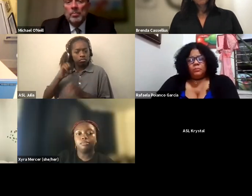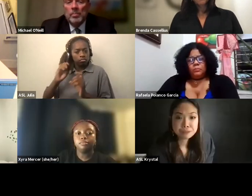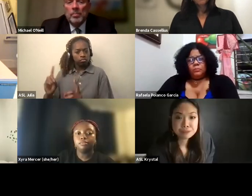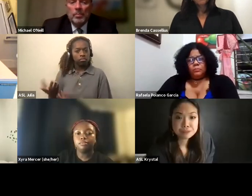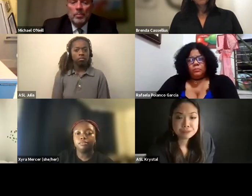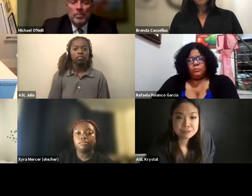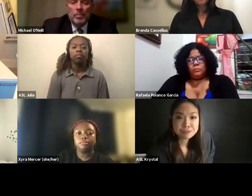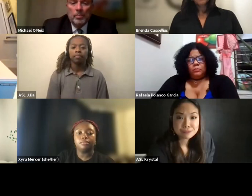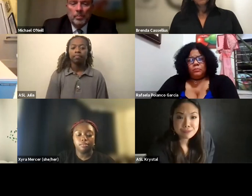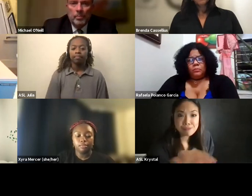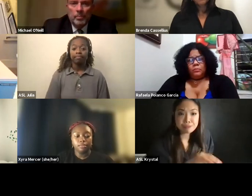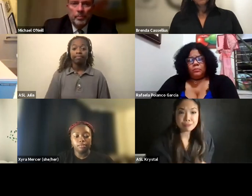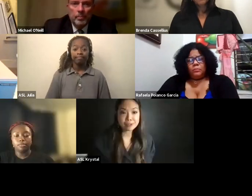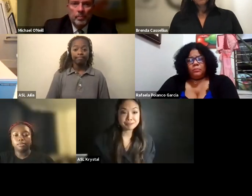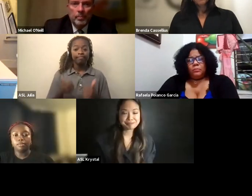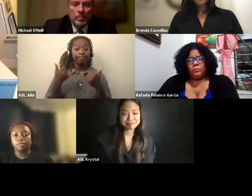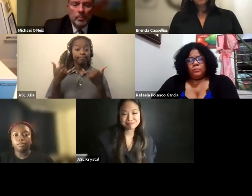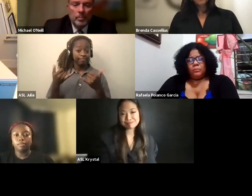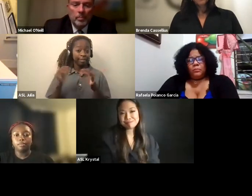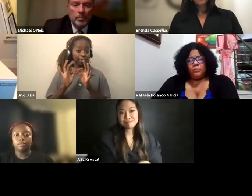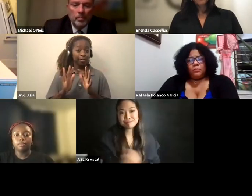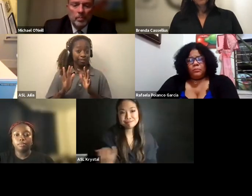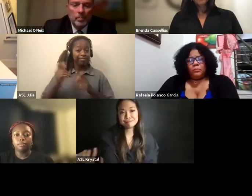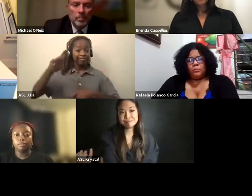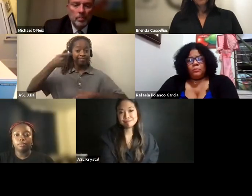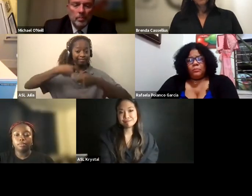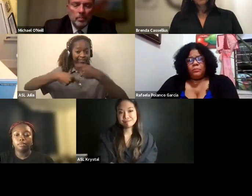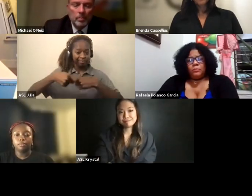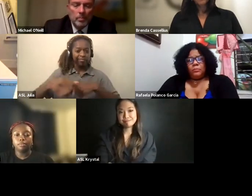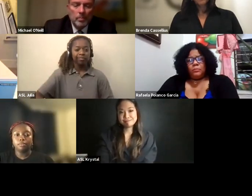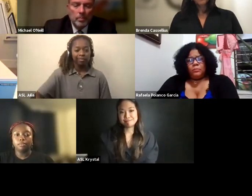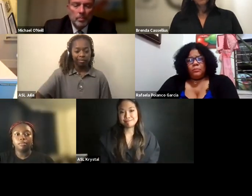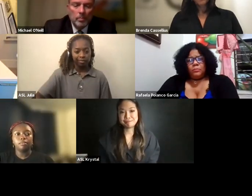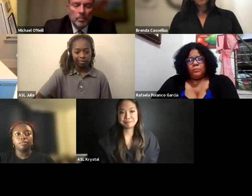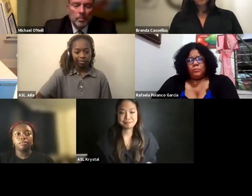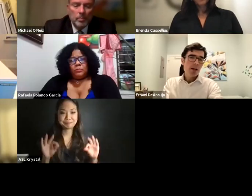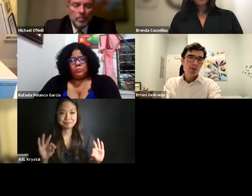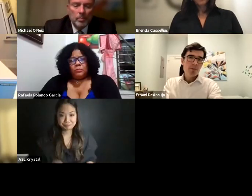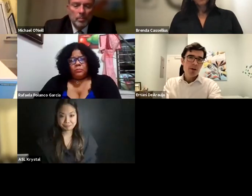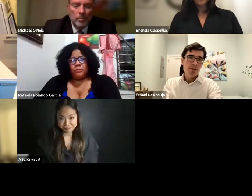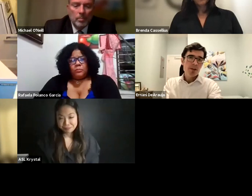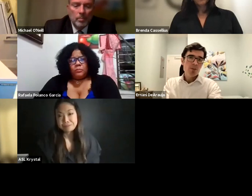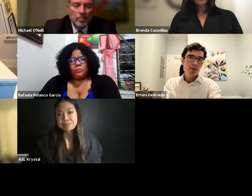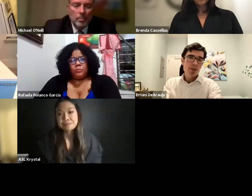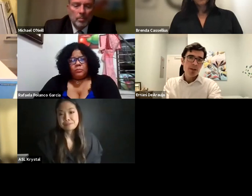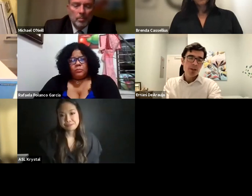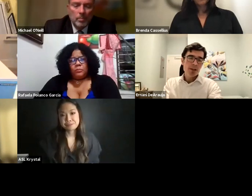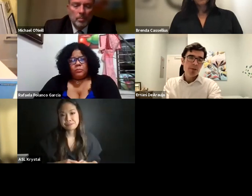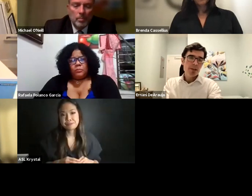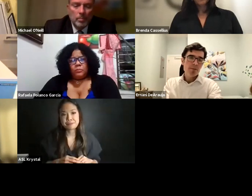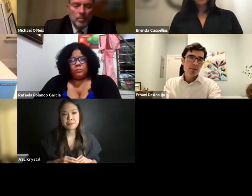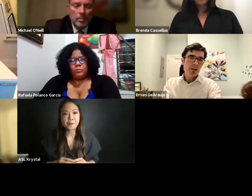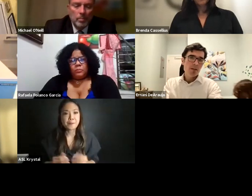much i will now activate excuse me i will now activate the interpretation icon all